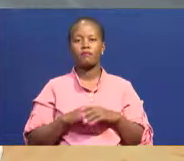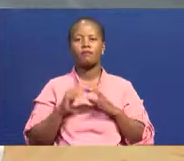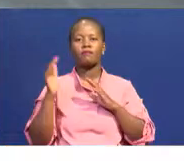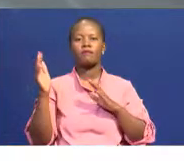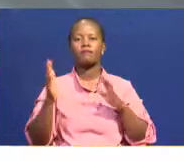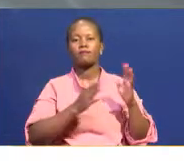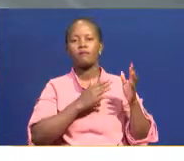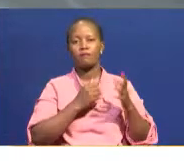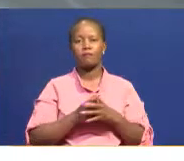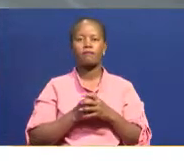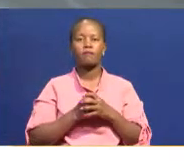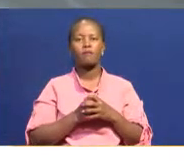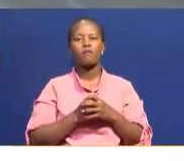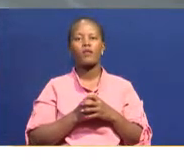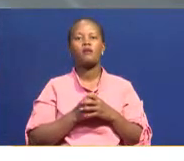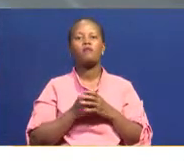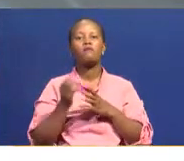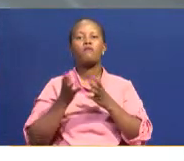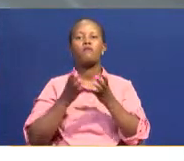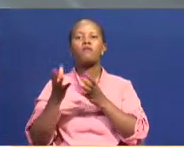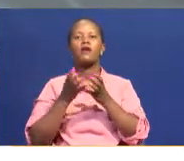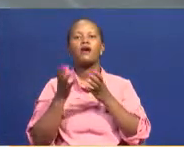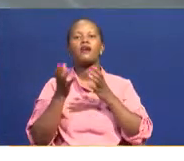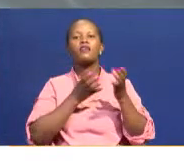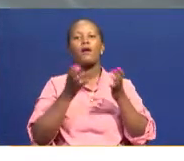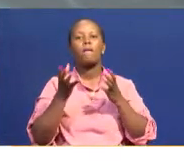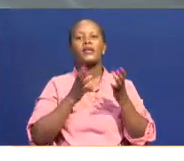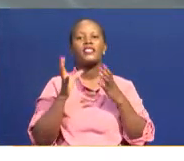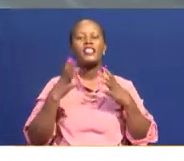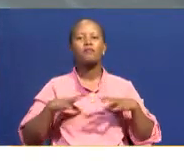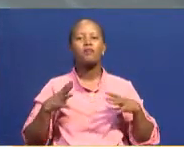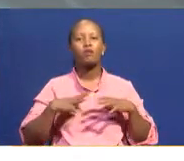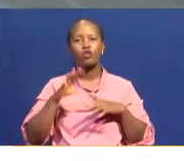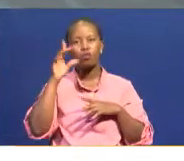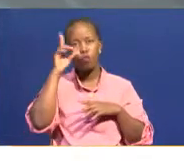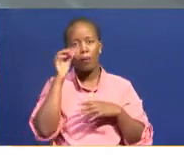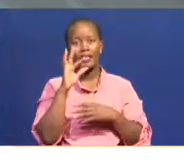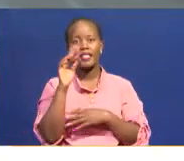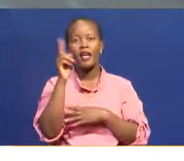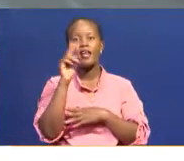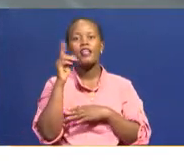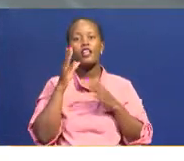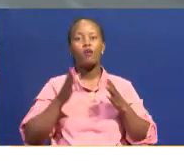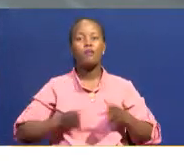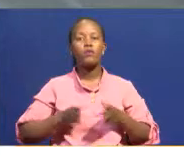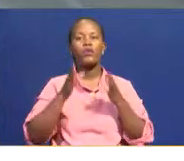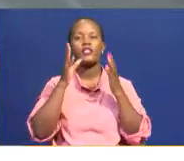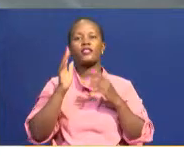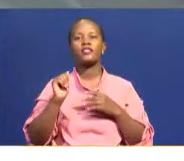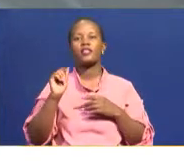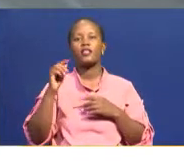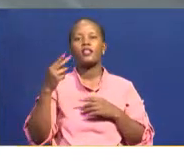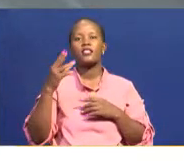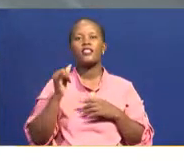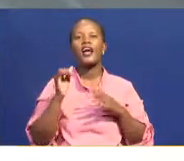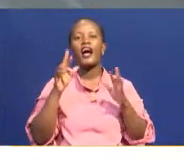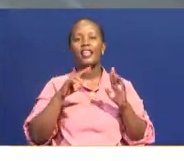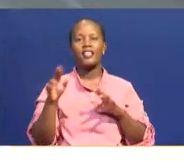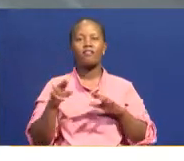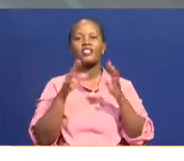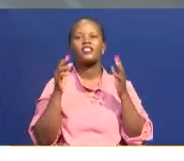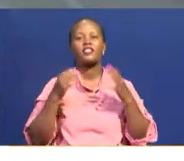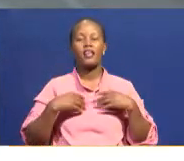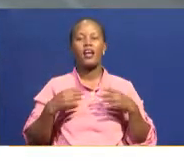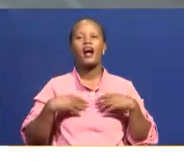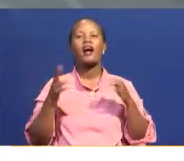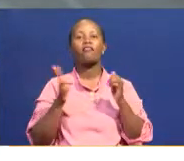Gravel and business traders with stalls along the Mombasa Nairobi highway in Mlolongo, Athi River and Syokimau areas have been given a